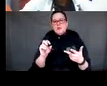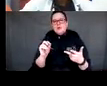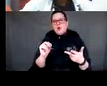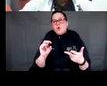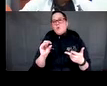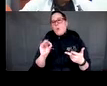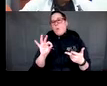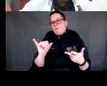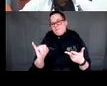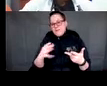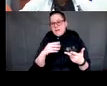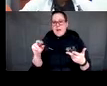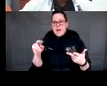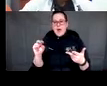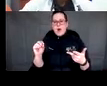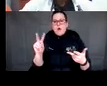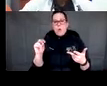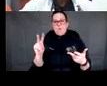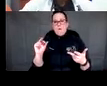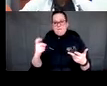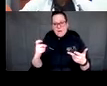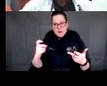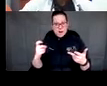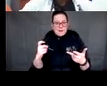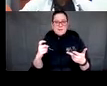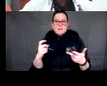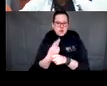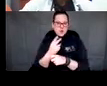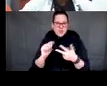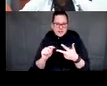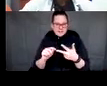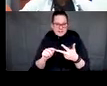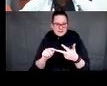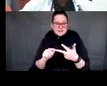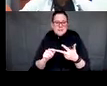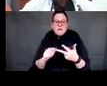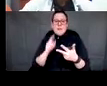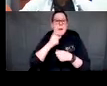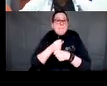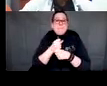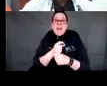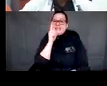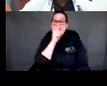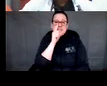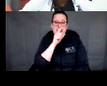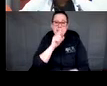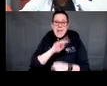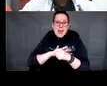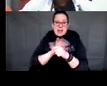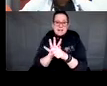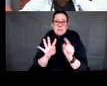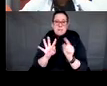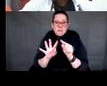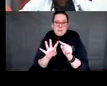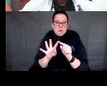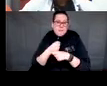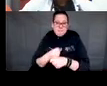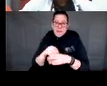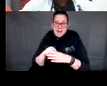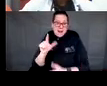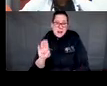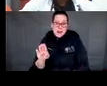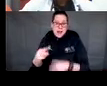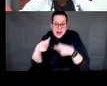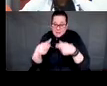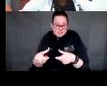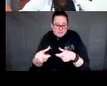the Novavax vaccines are being made, is just to make synthetic spike protein in a lab, in a petri dish,